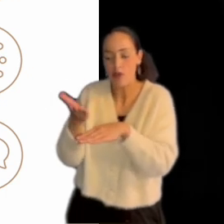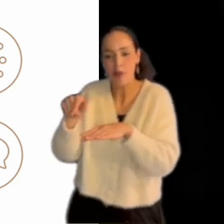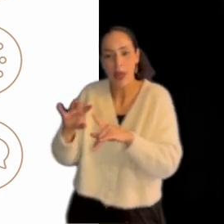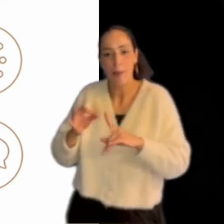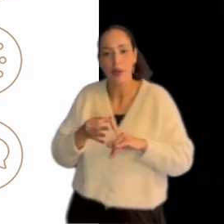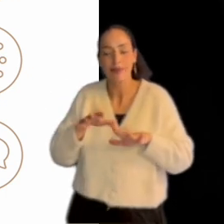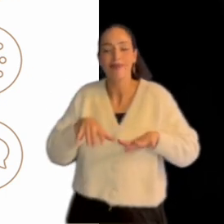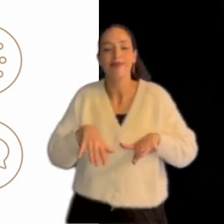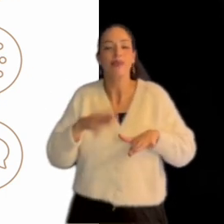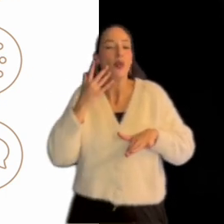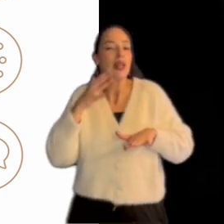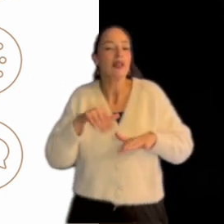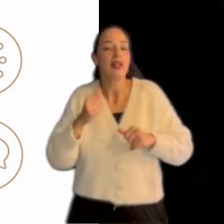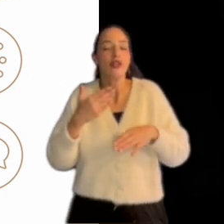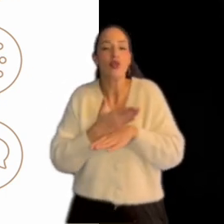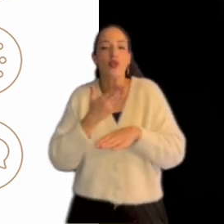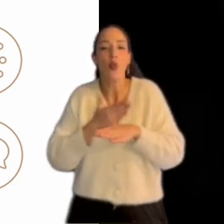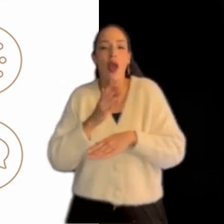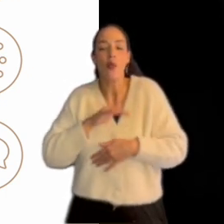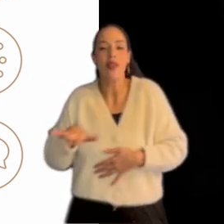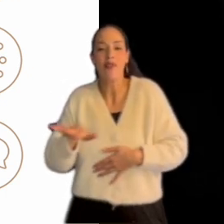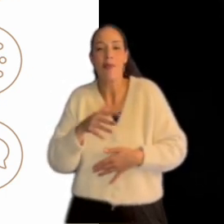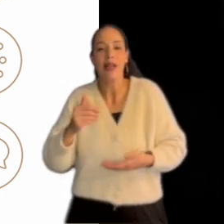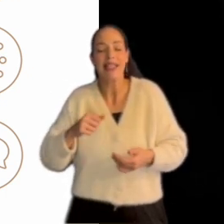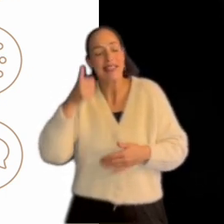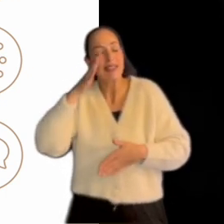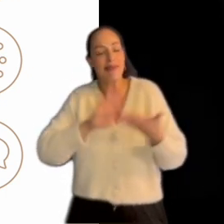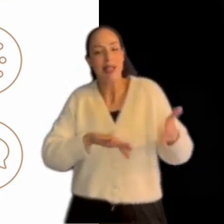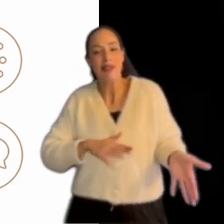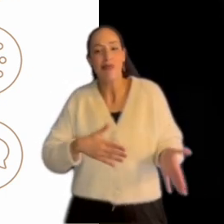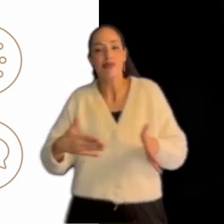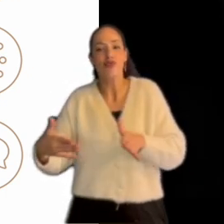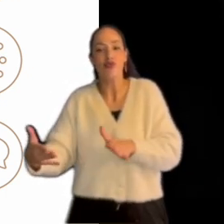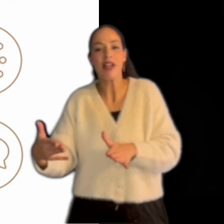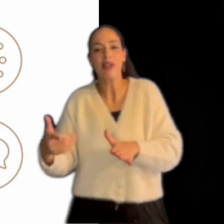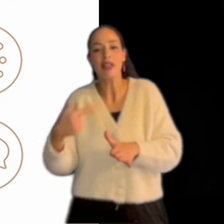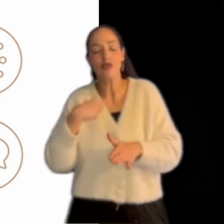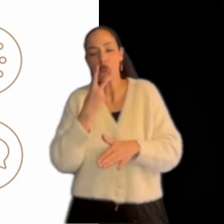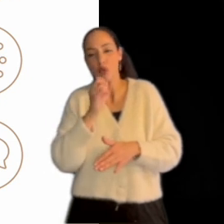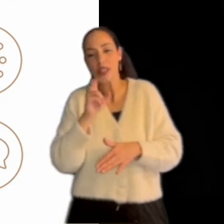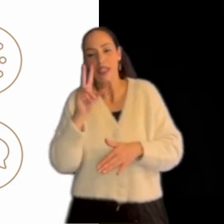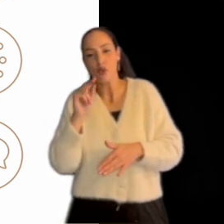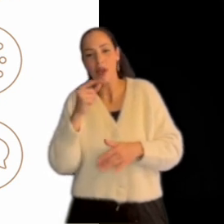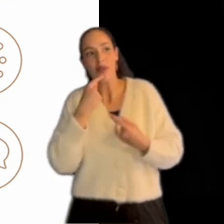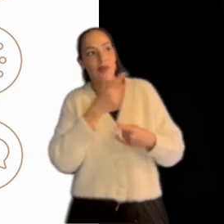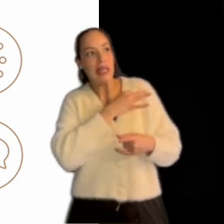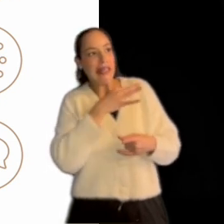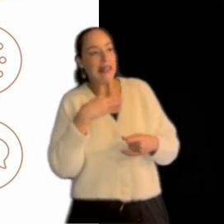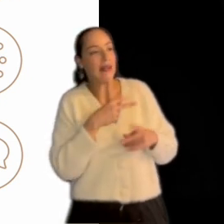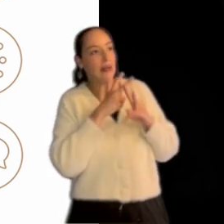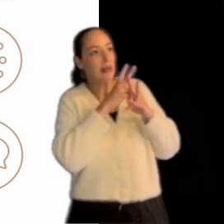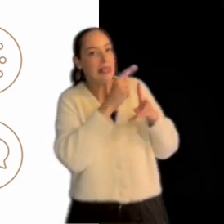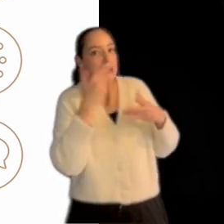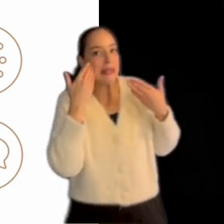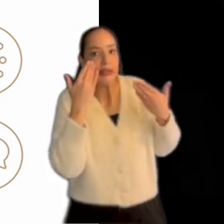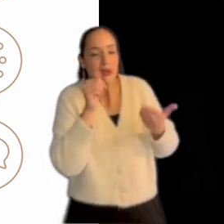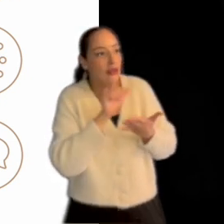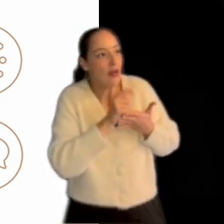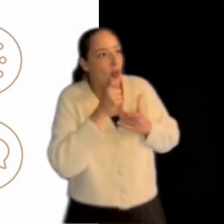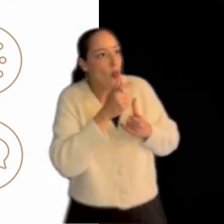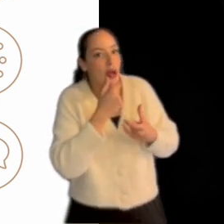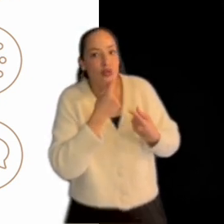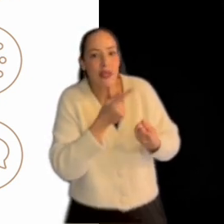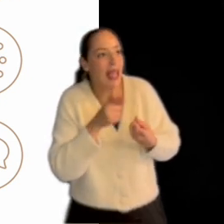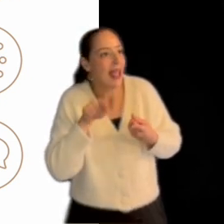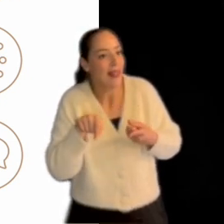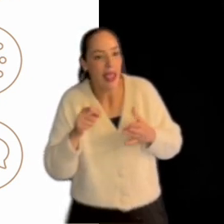know the right words to say, particularly in that moment so soon after being notified of the death of their loved one. Her advice was simple.